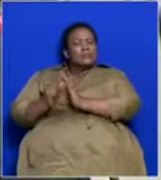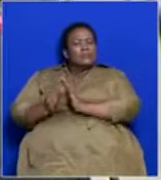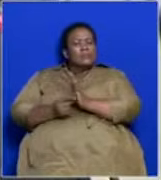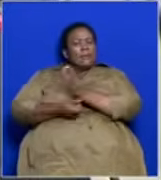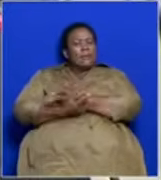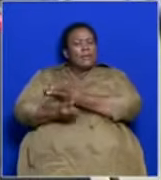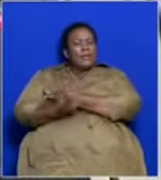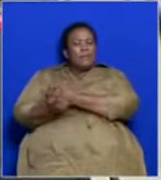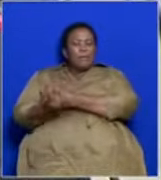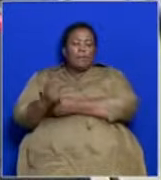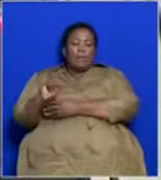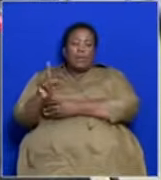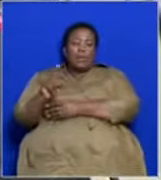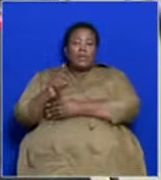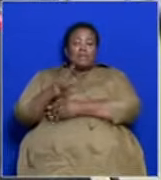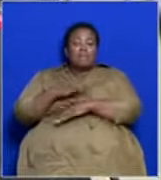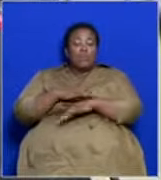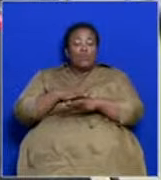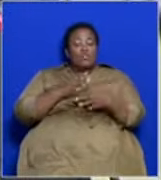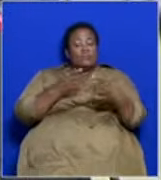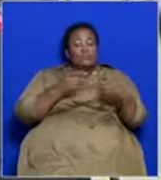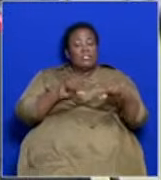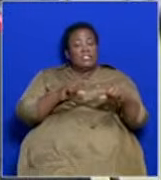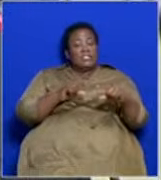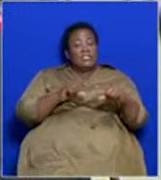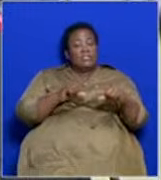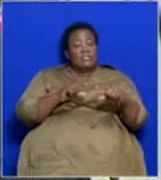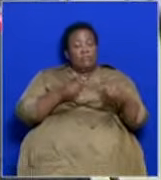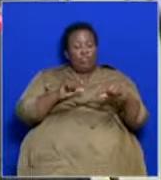document. Might that help you?